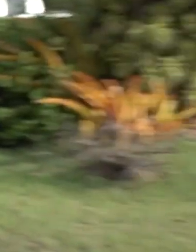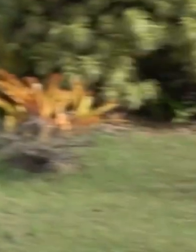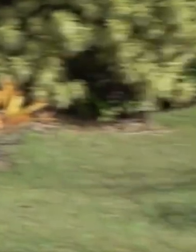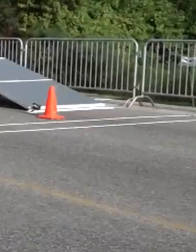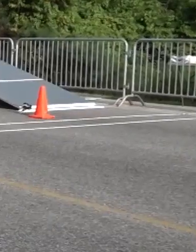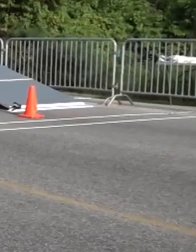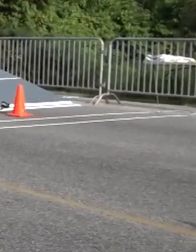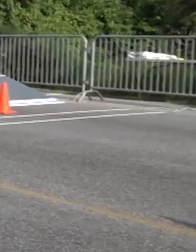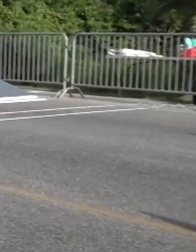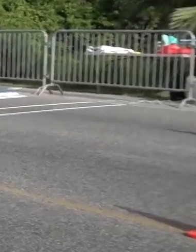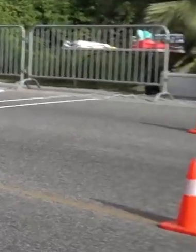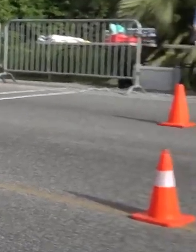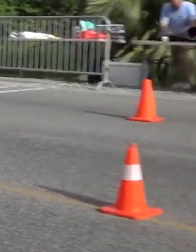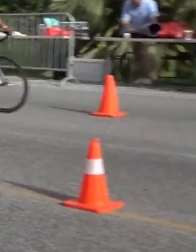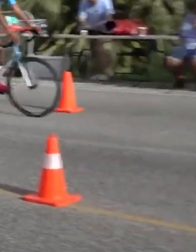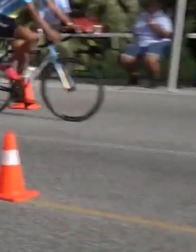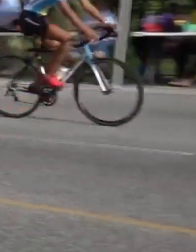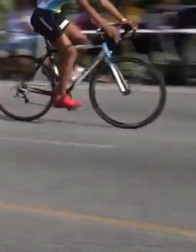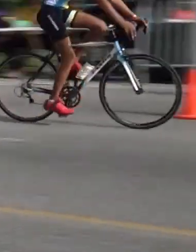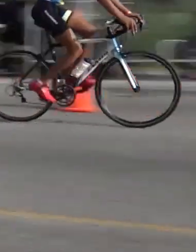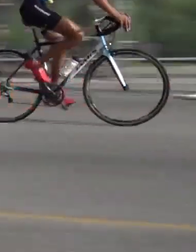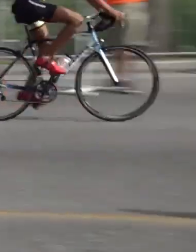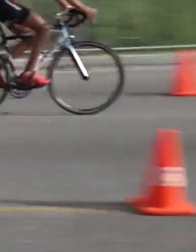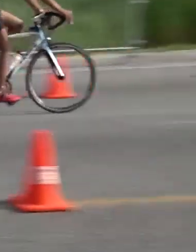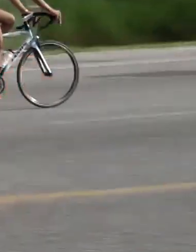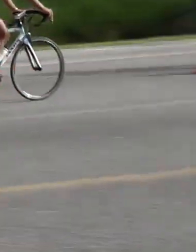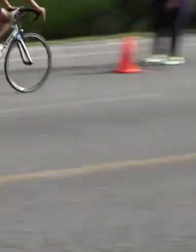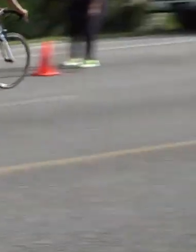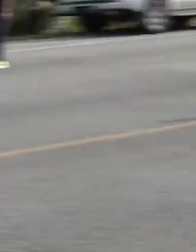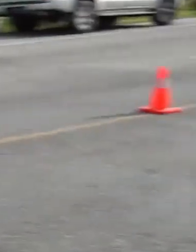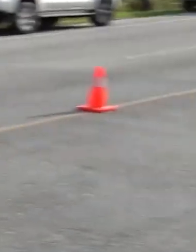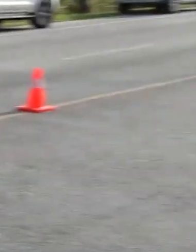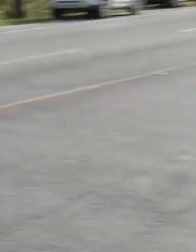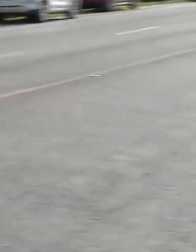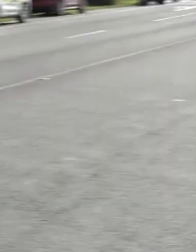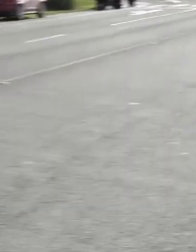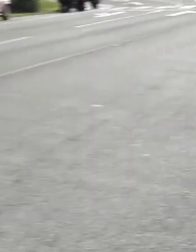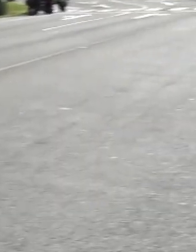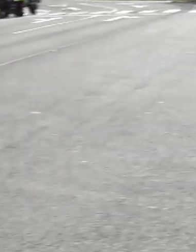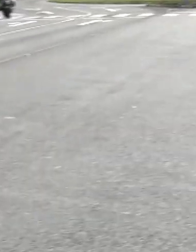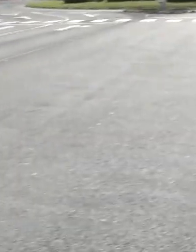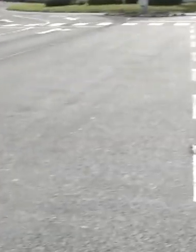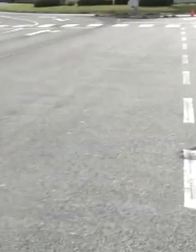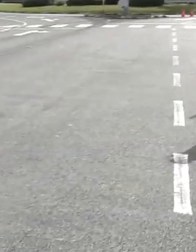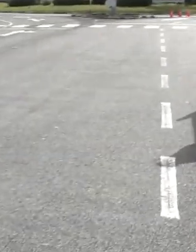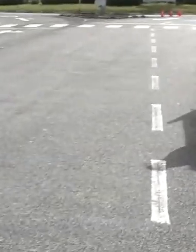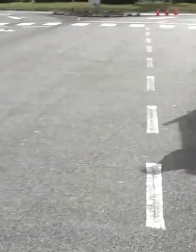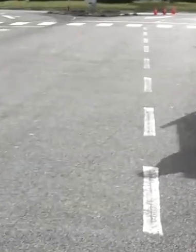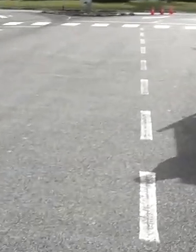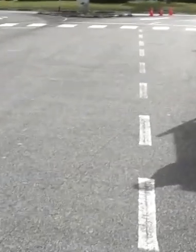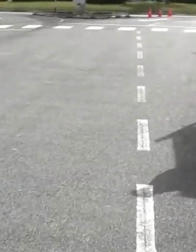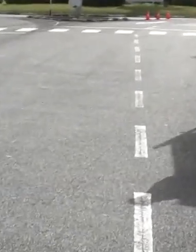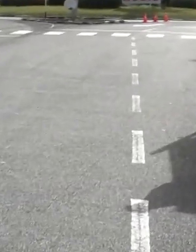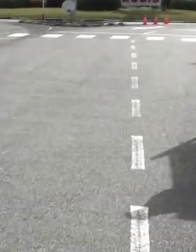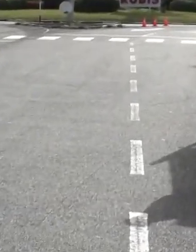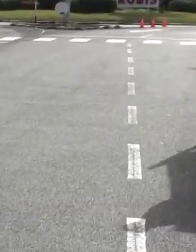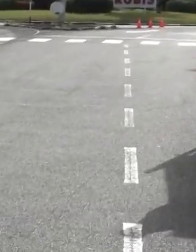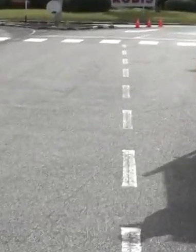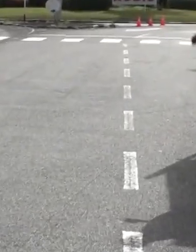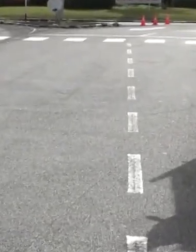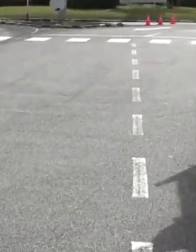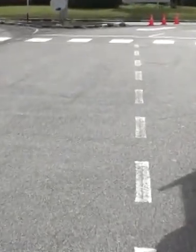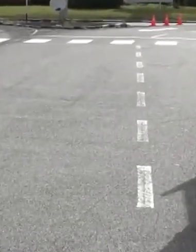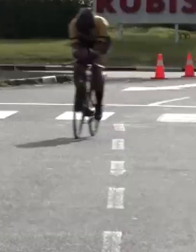Barbados. Not the most ideal conditions, a bit windy, but nevertheless, the competitors got down to business and it